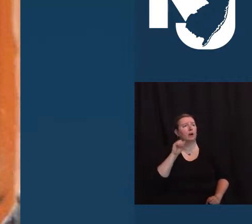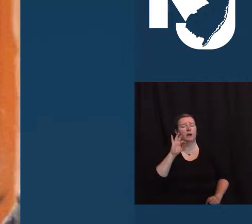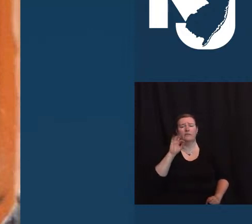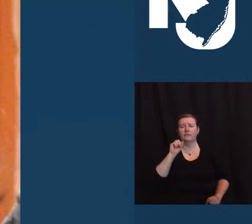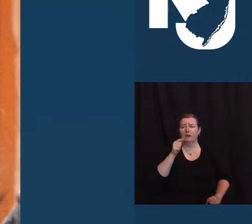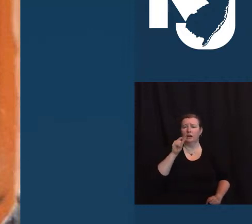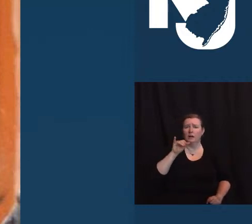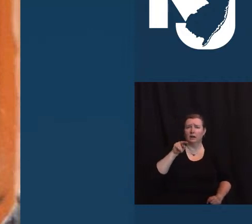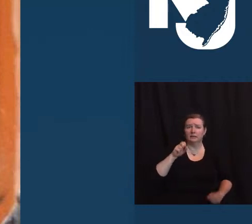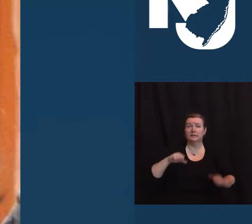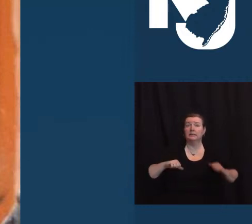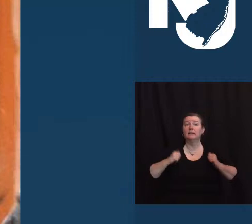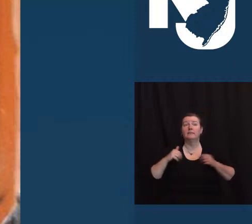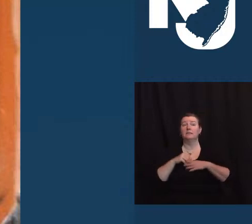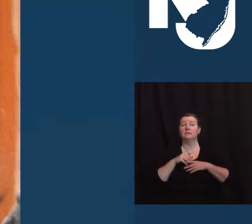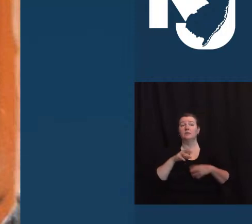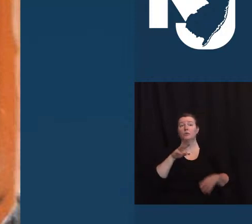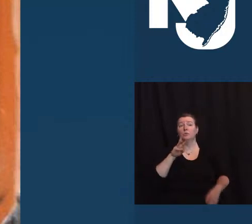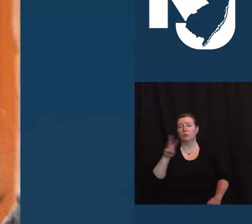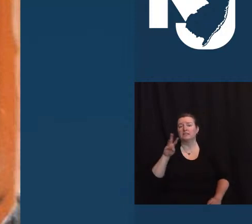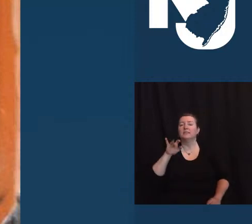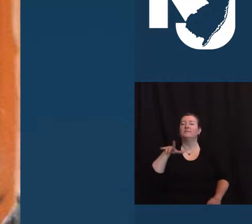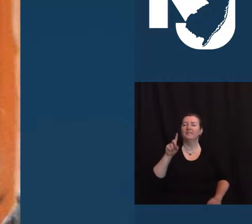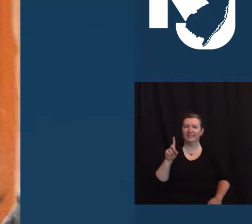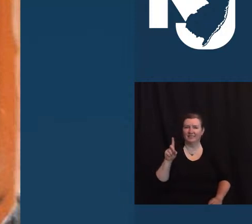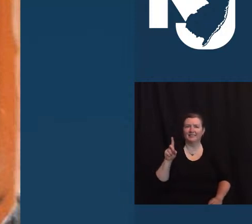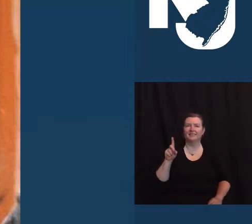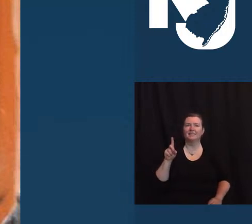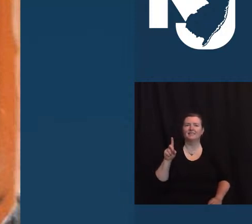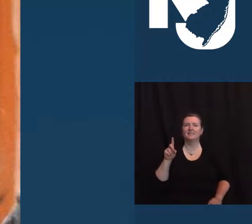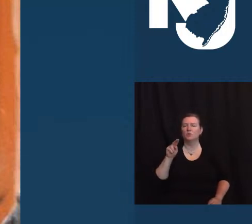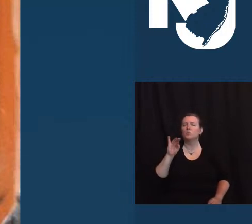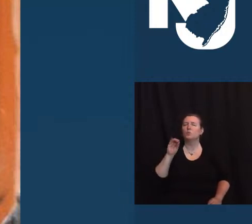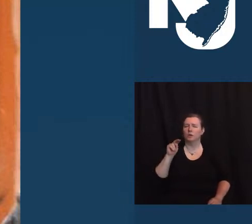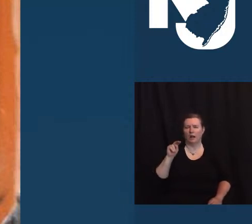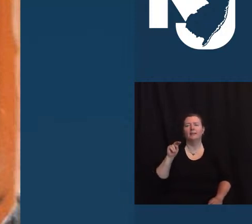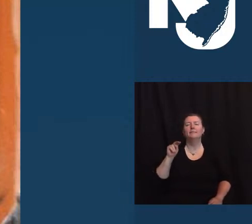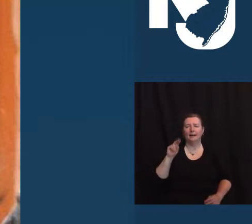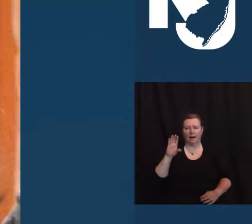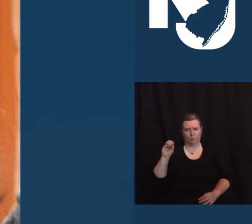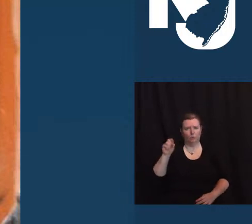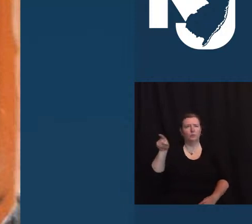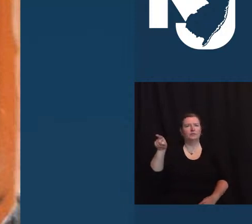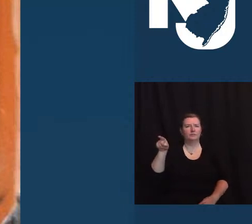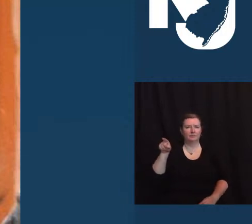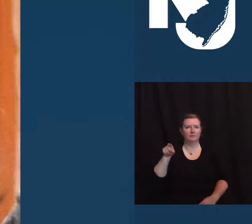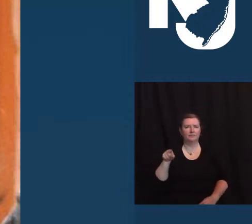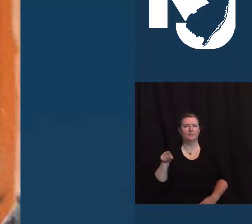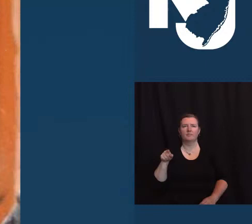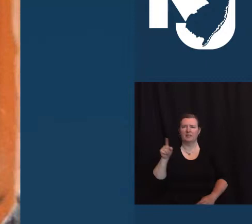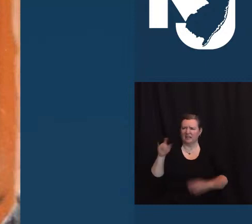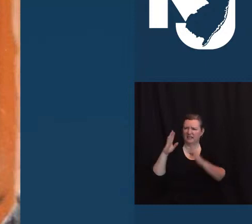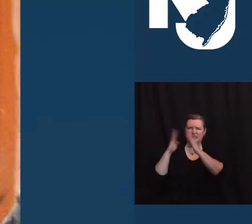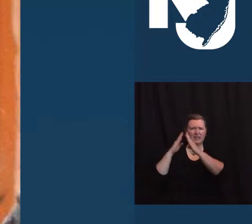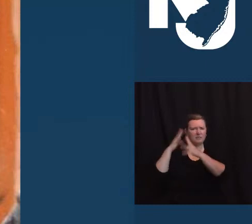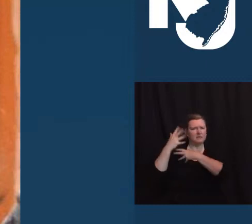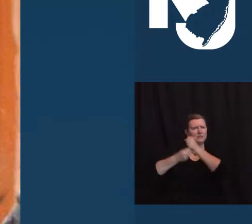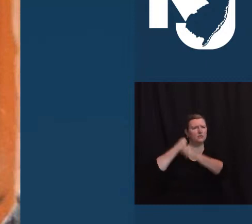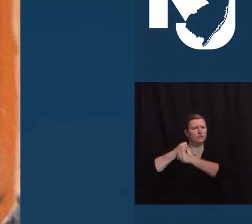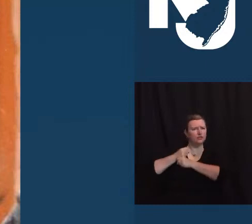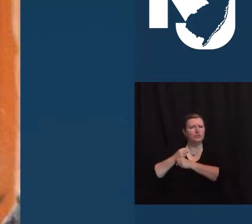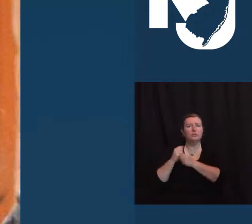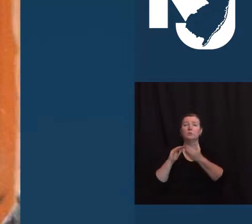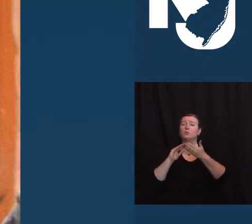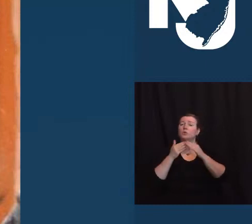called Westfield in Union County home for more than 50 years. She was a community leader in the truest sense, the director of